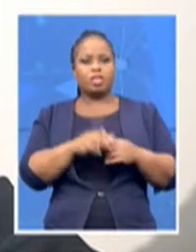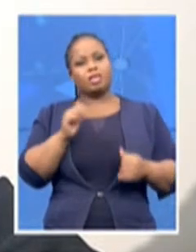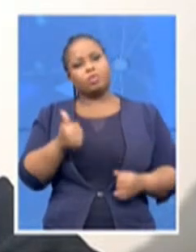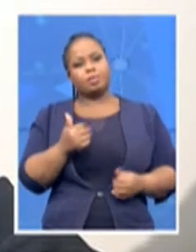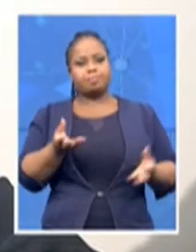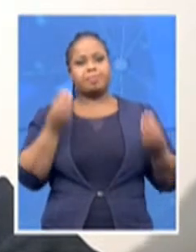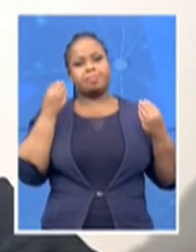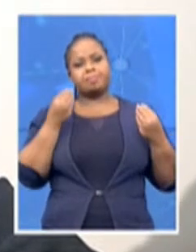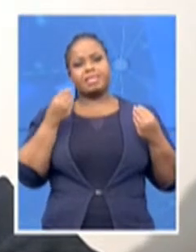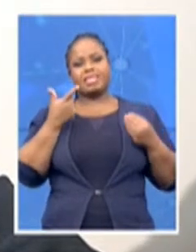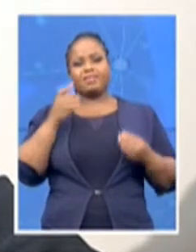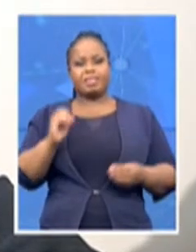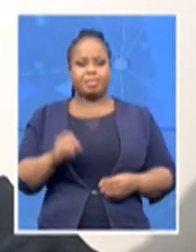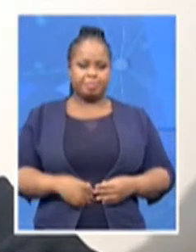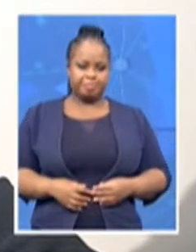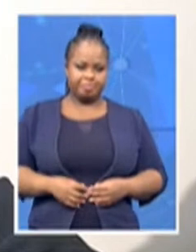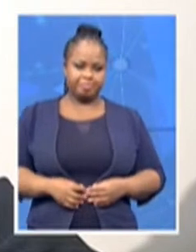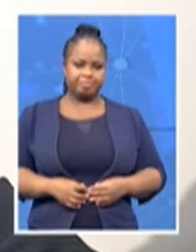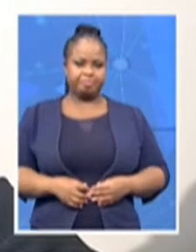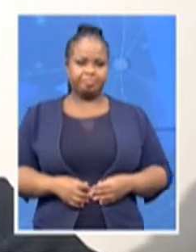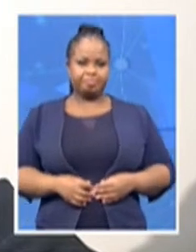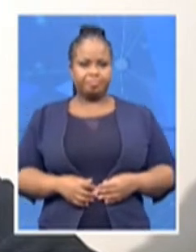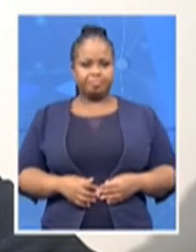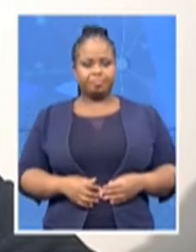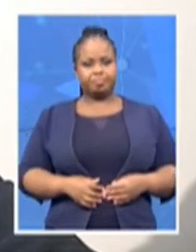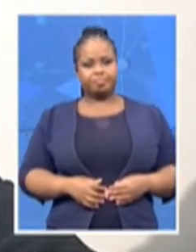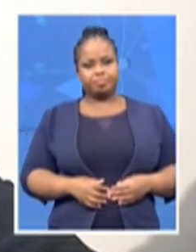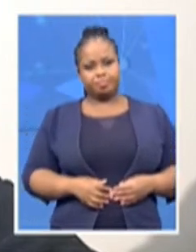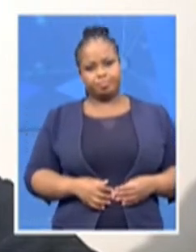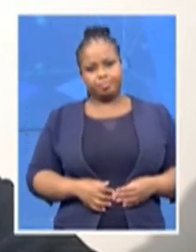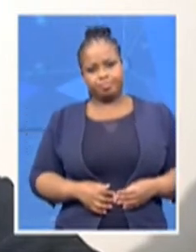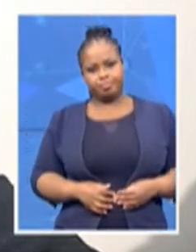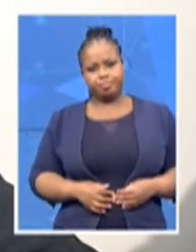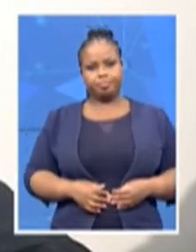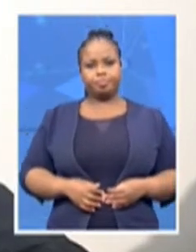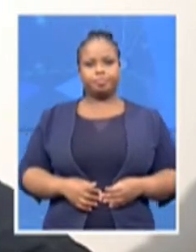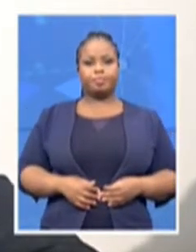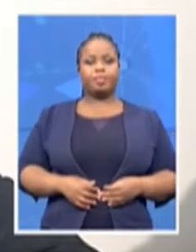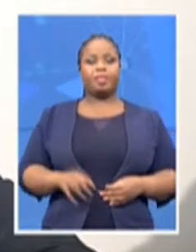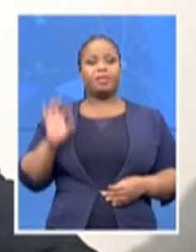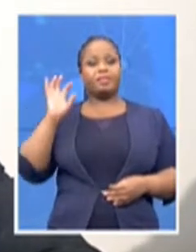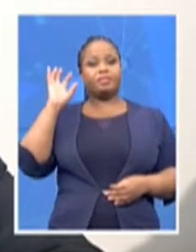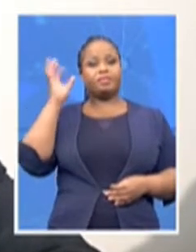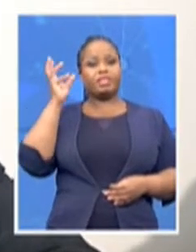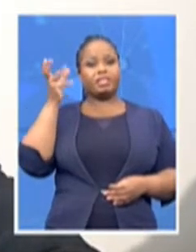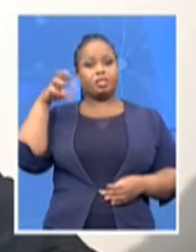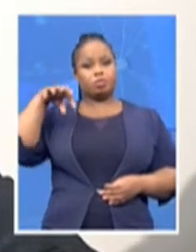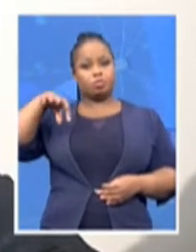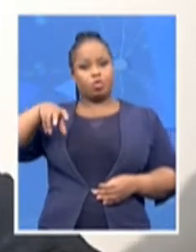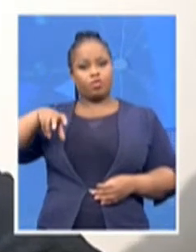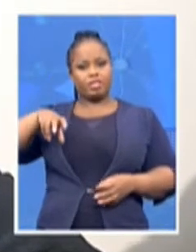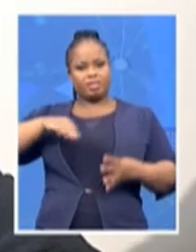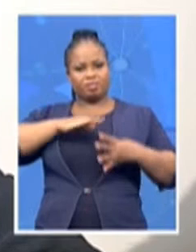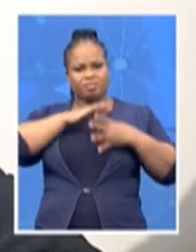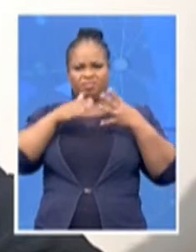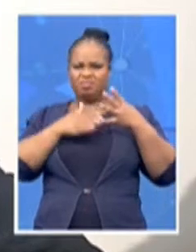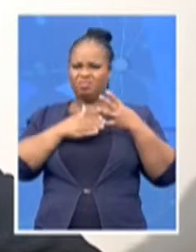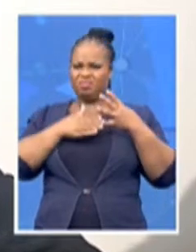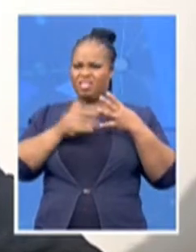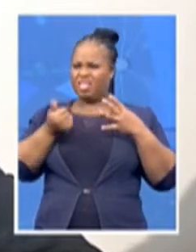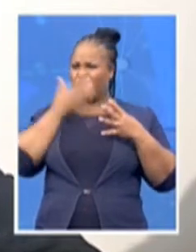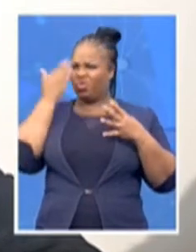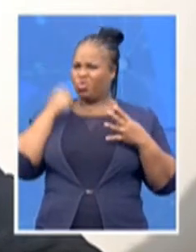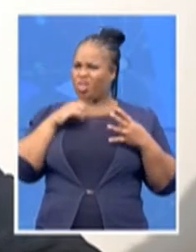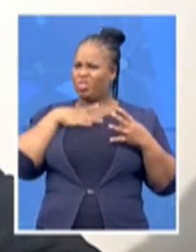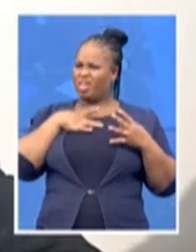in this case, the Free State is number four. I don't know why you like this number four. You are number